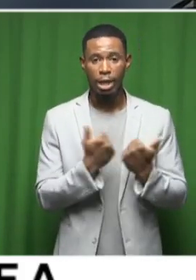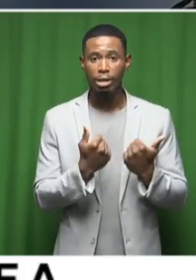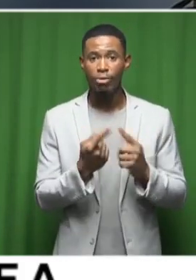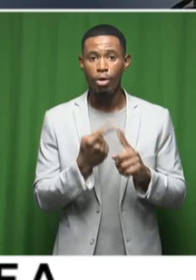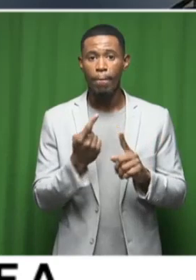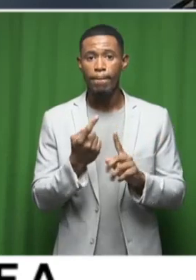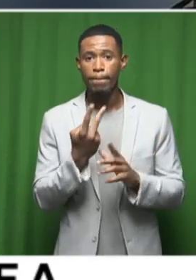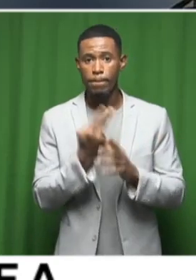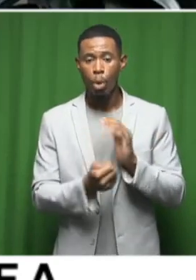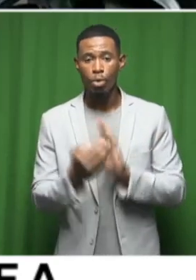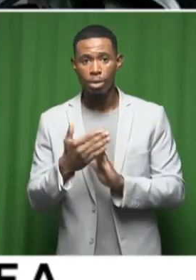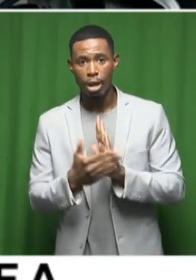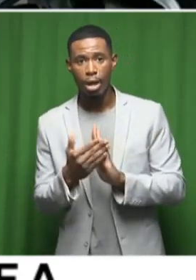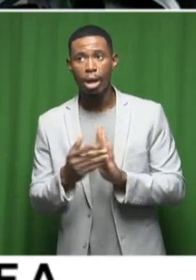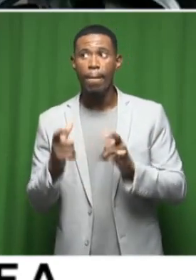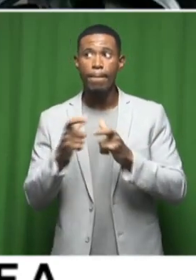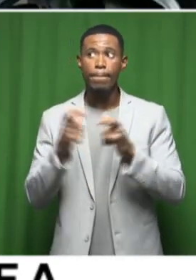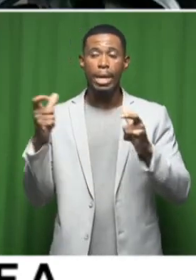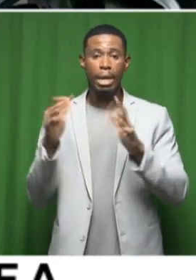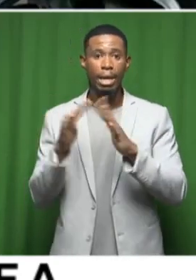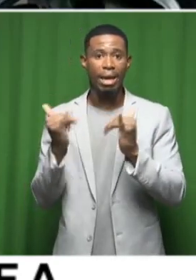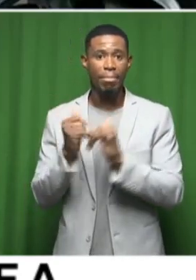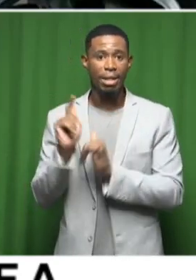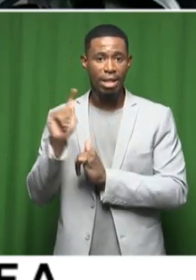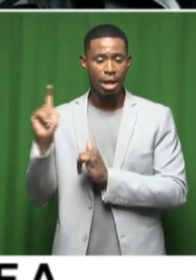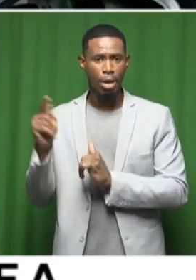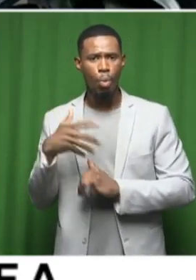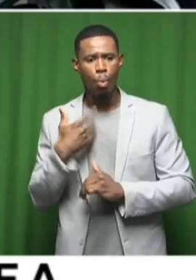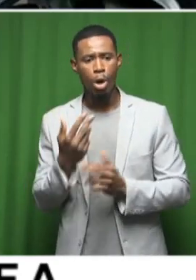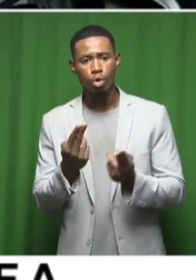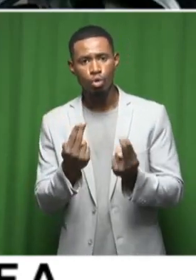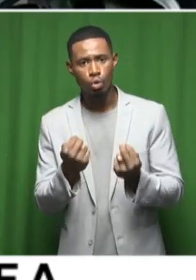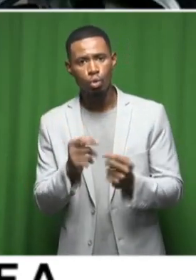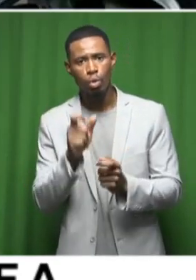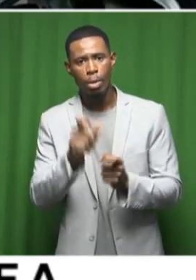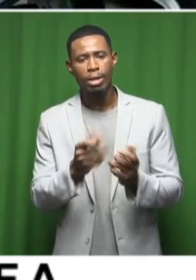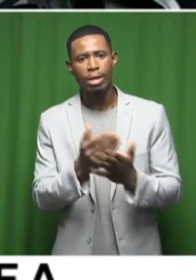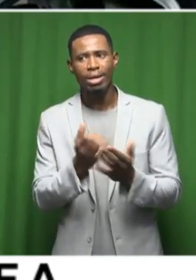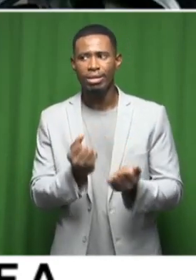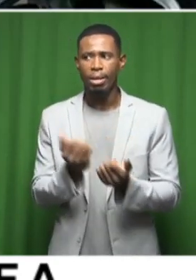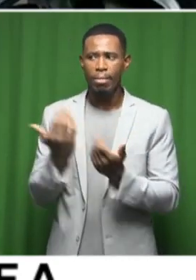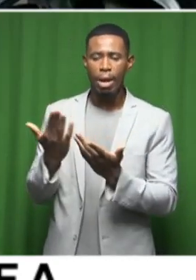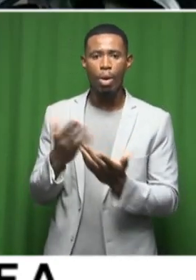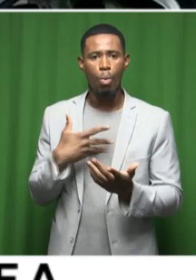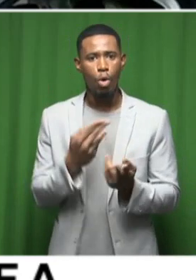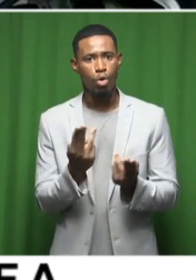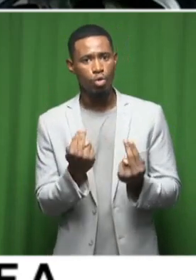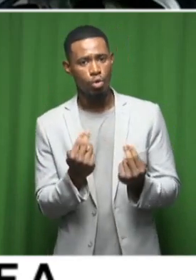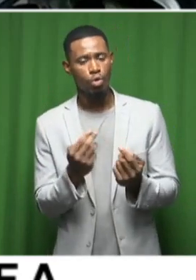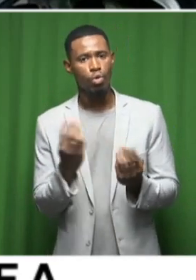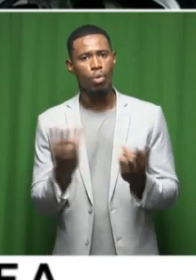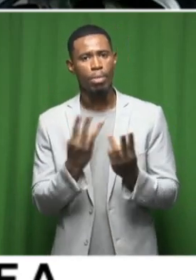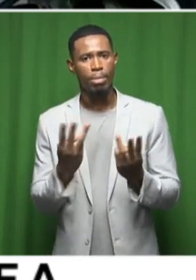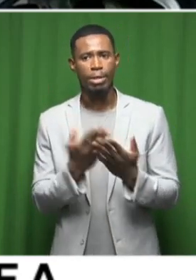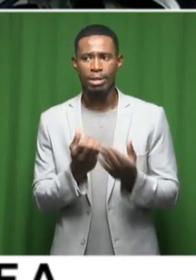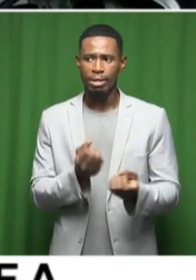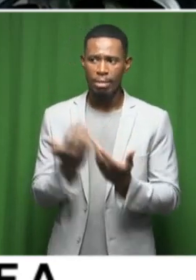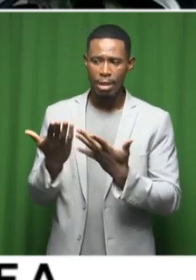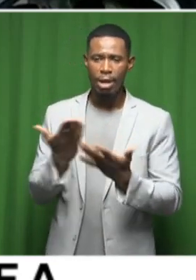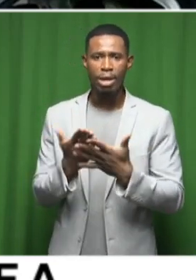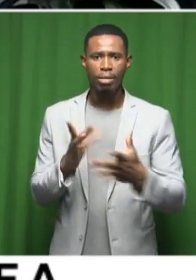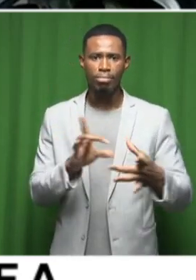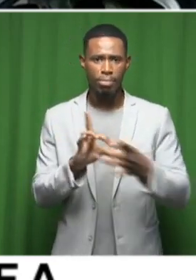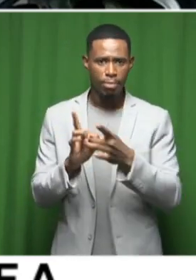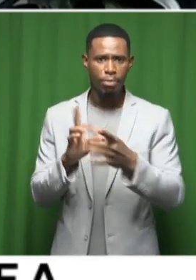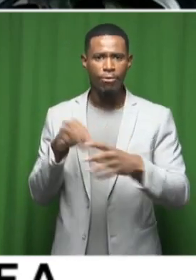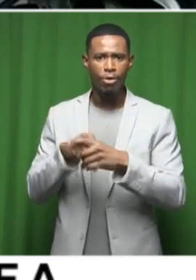sides. Big, large corporates want to find new suppliers. They are actively looking for new suppliers to come into their supply